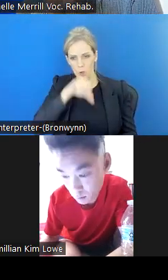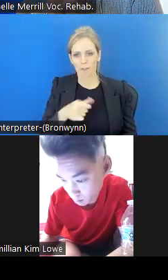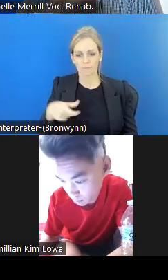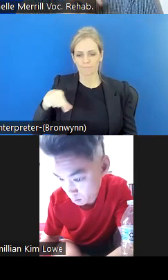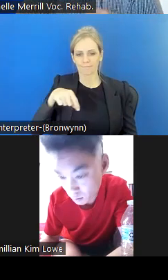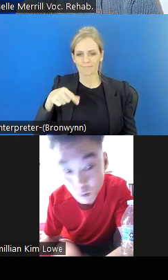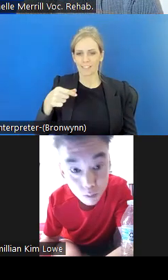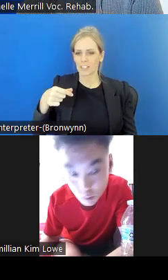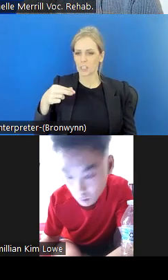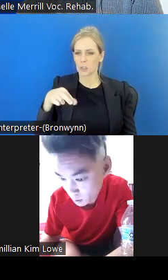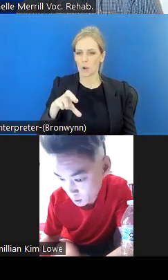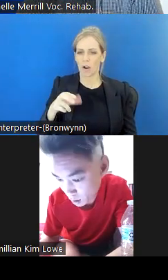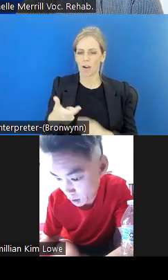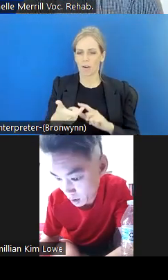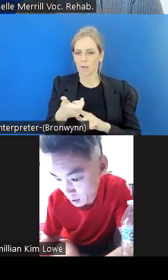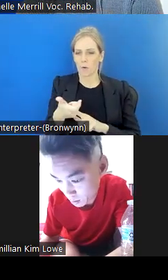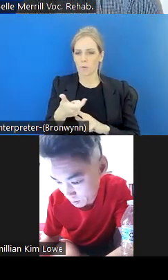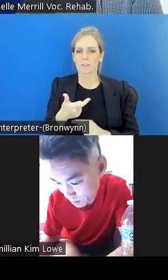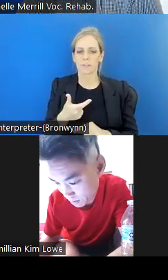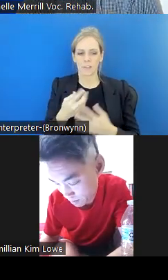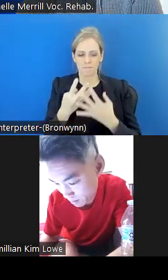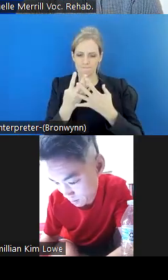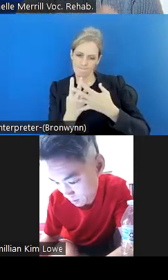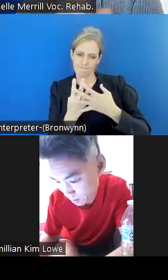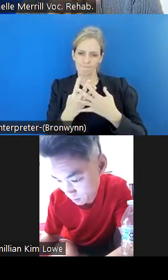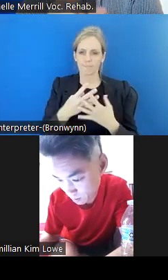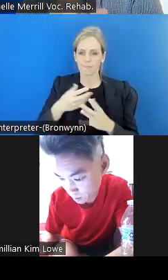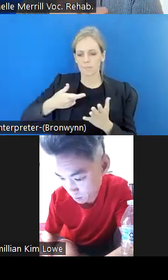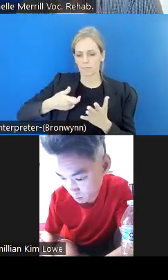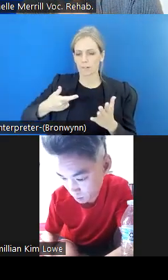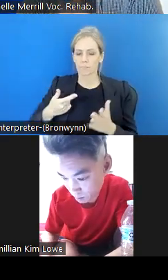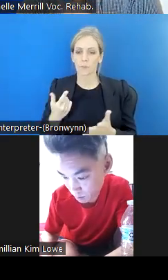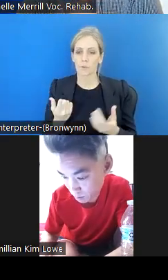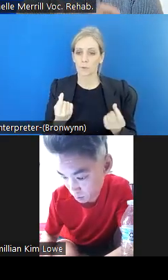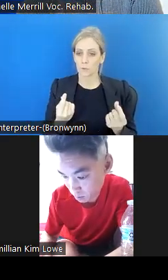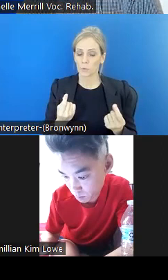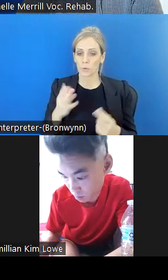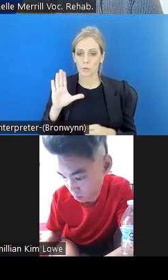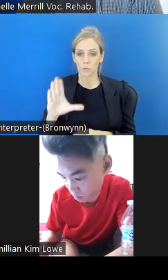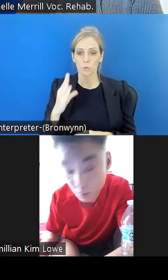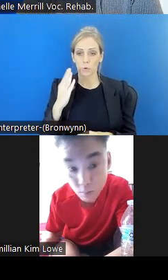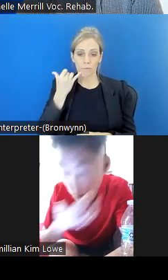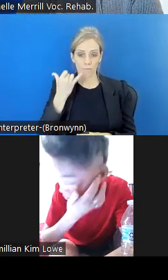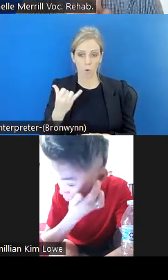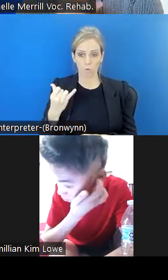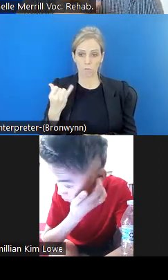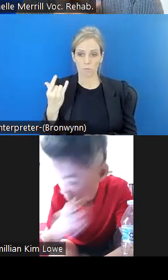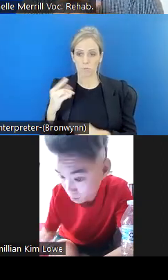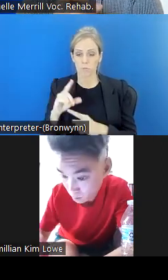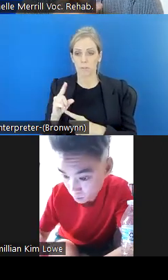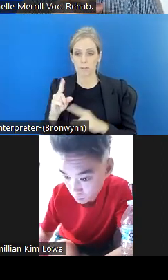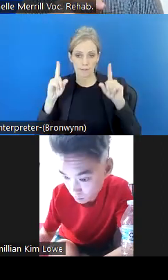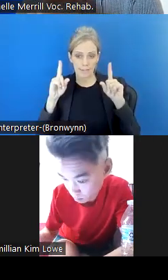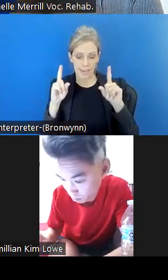those checkerboard-looking codes. And what it does is when you highlight it with your camera on your telephone,